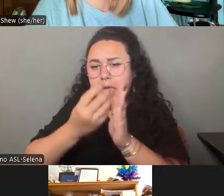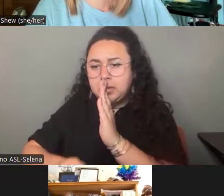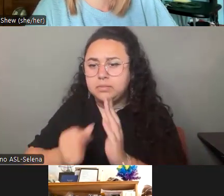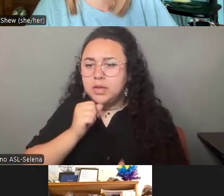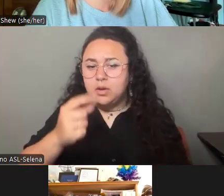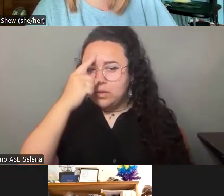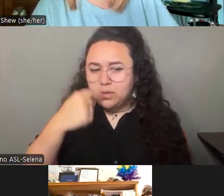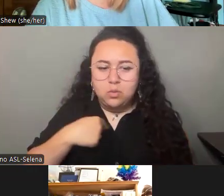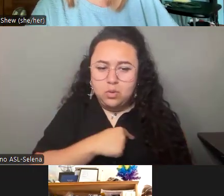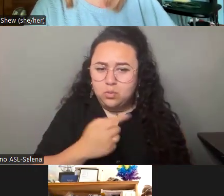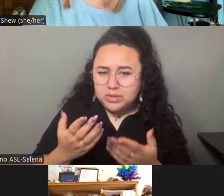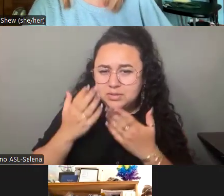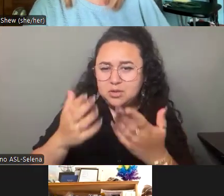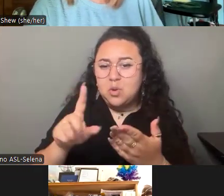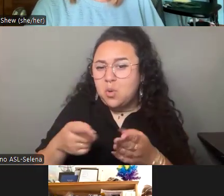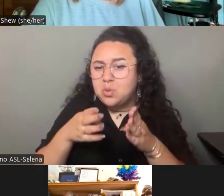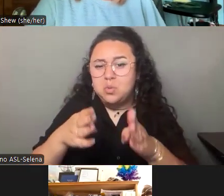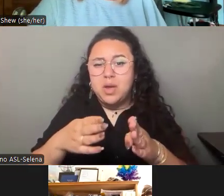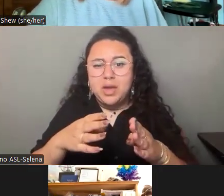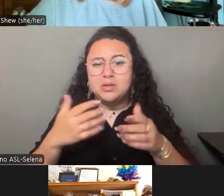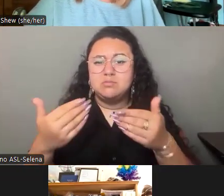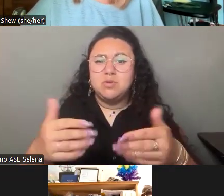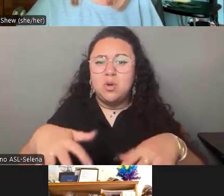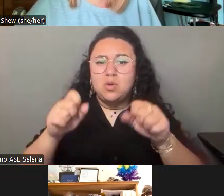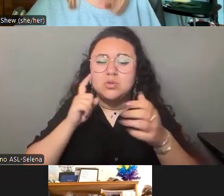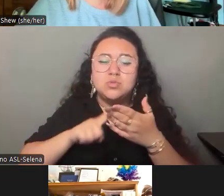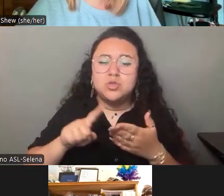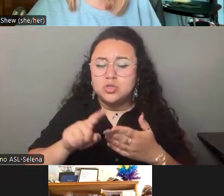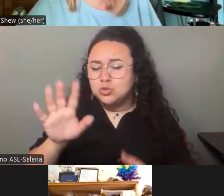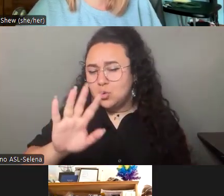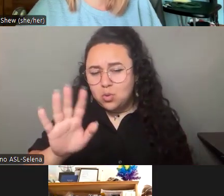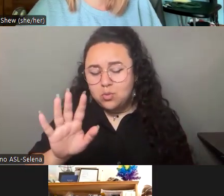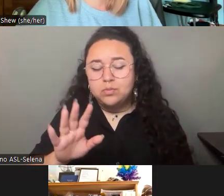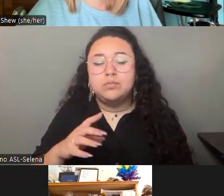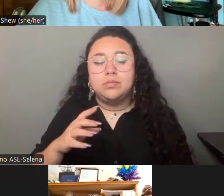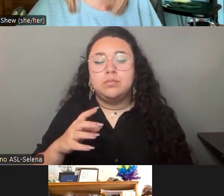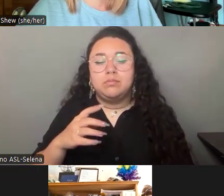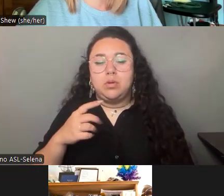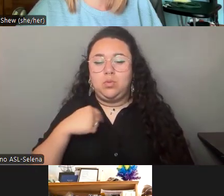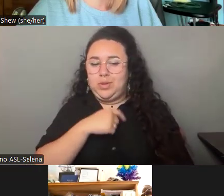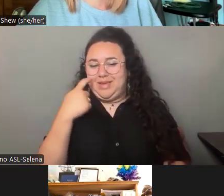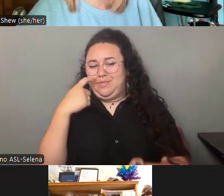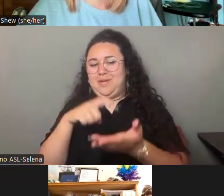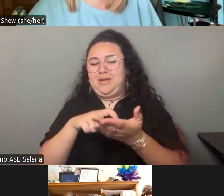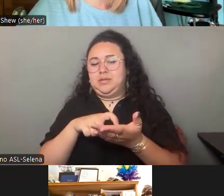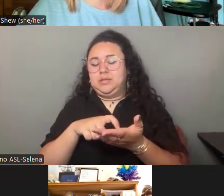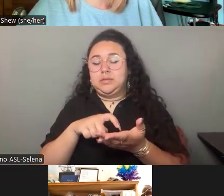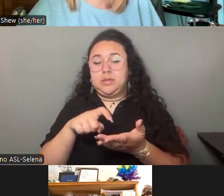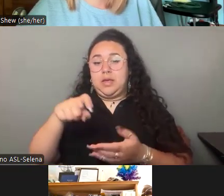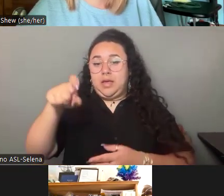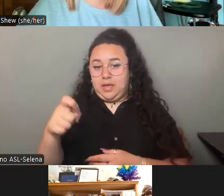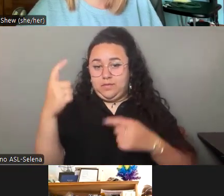what we are suggesting is the only way to do research like this, but we're recognizing that there is a need to think about how we